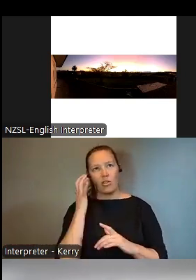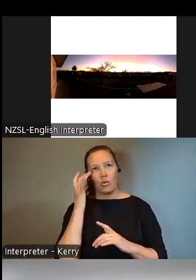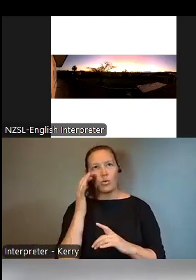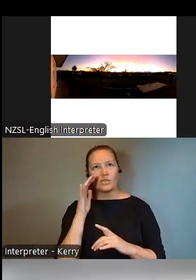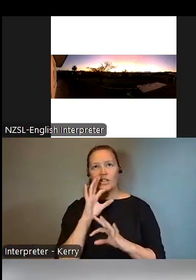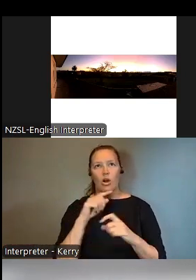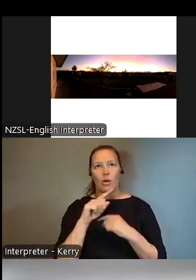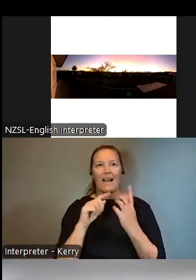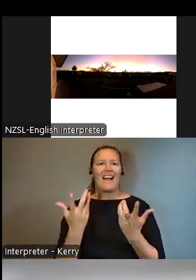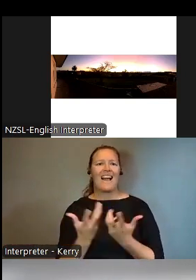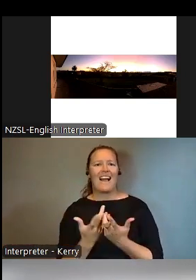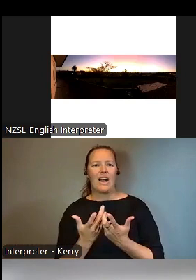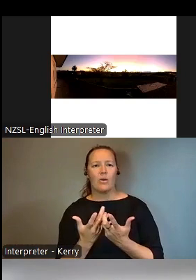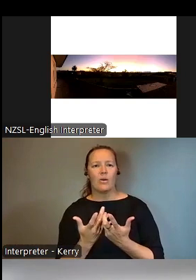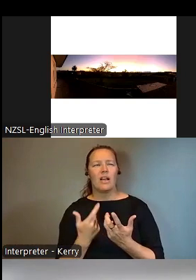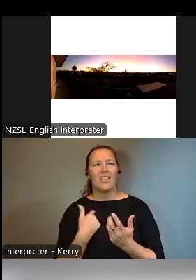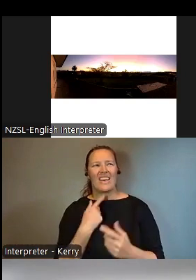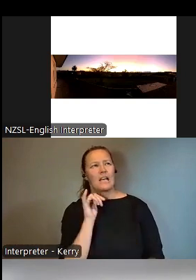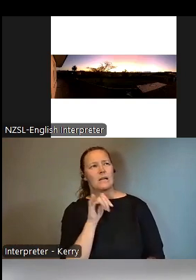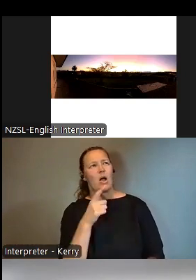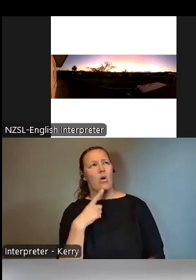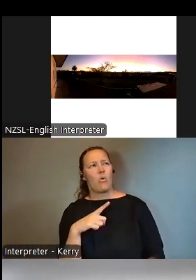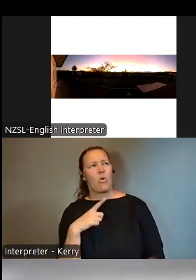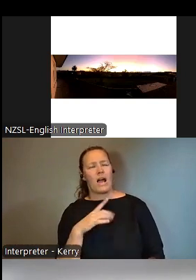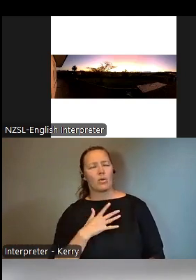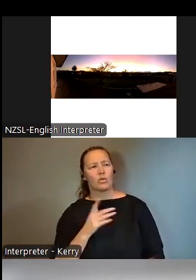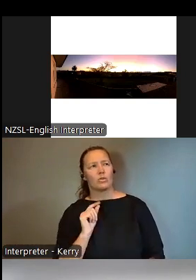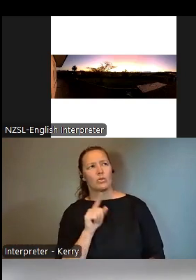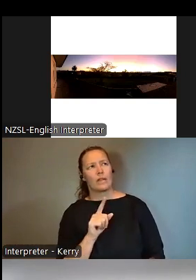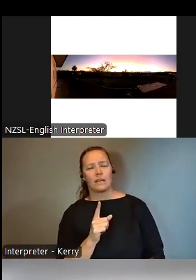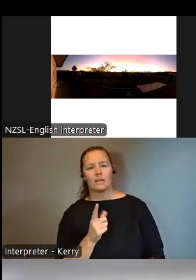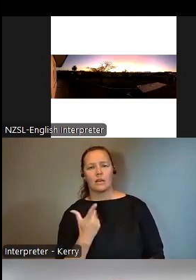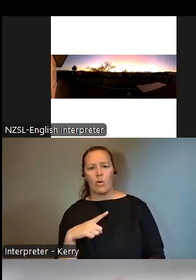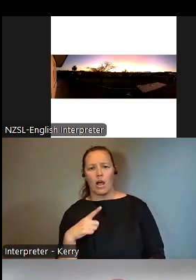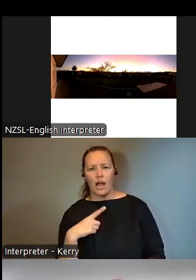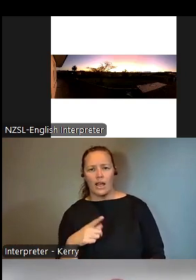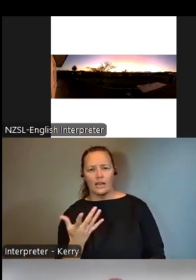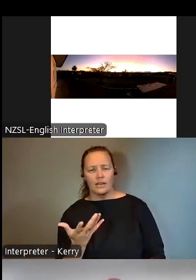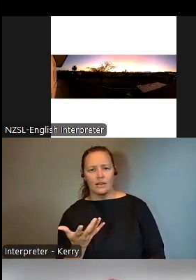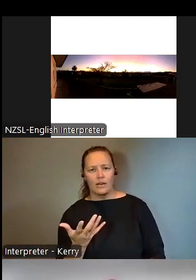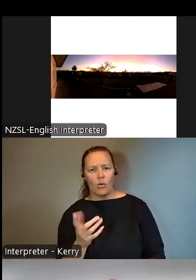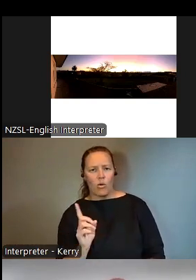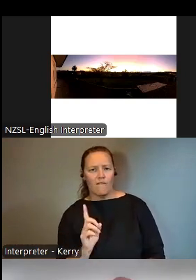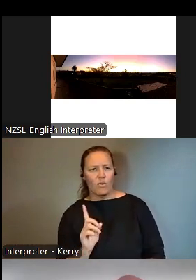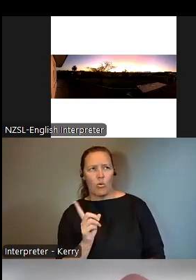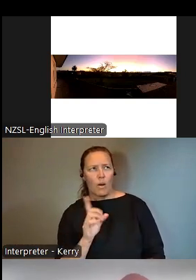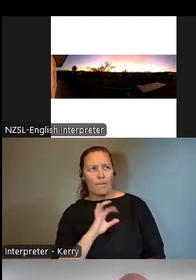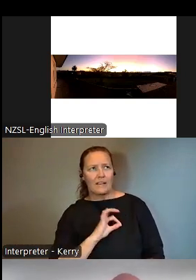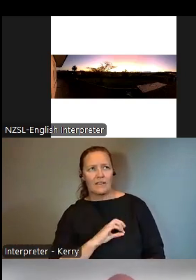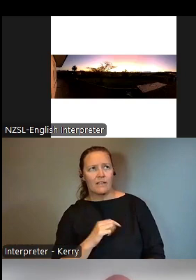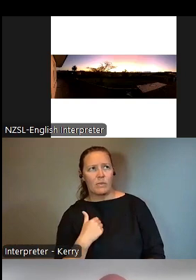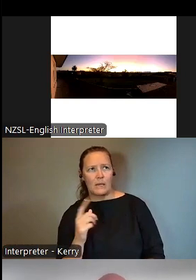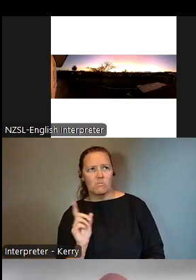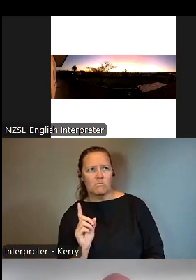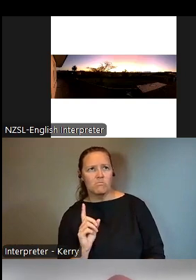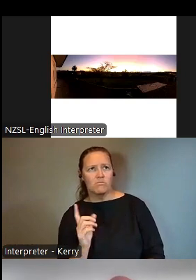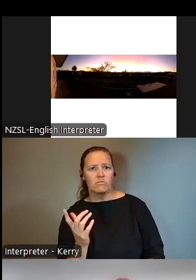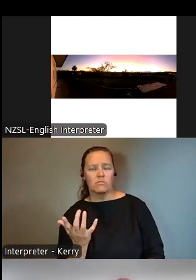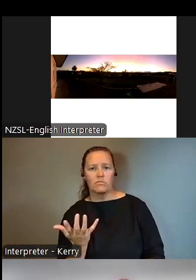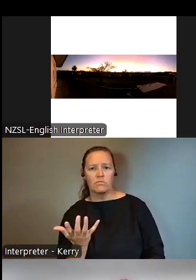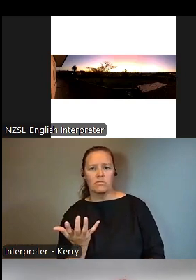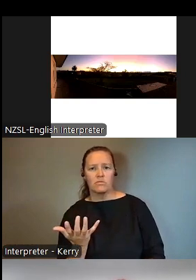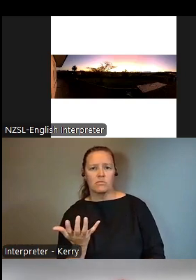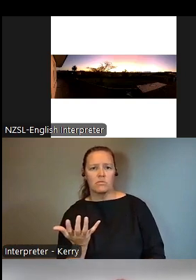how, is why. Why would I do this thing? What's in it for me? In what way is it beneficial for